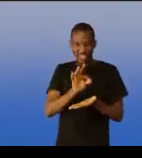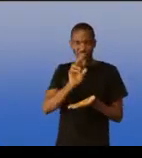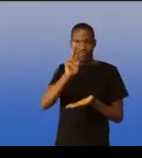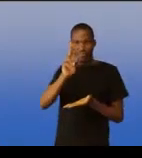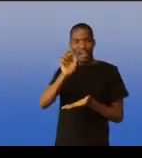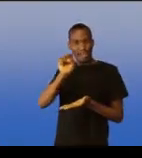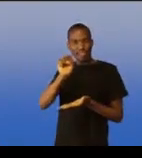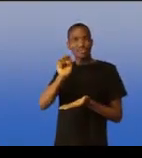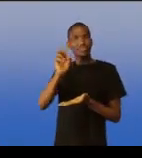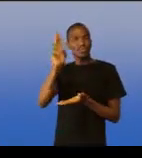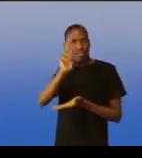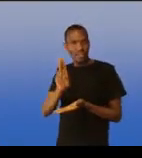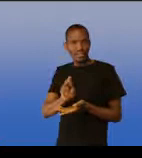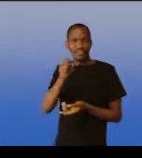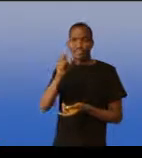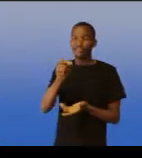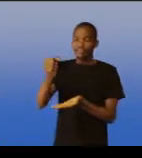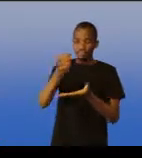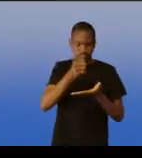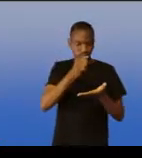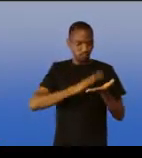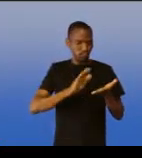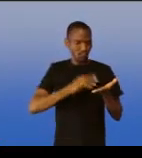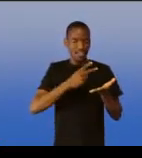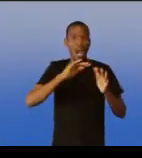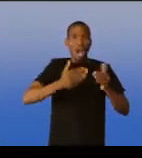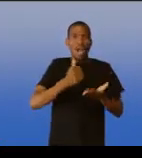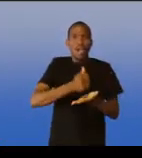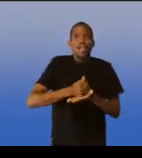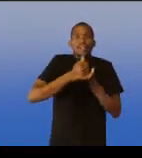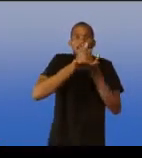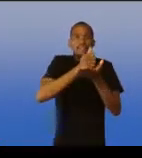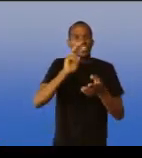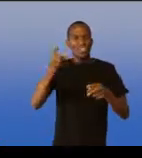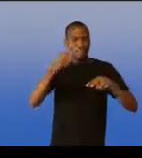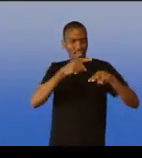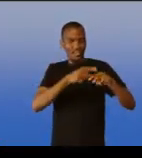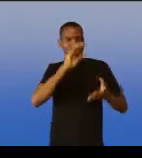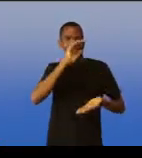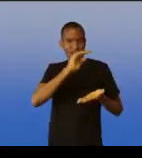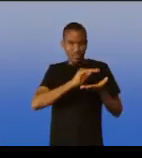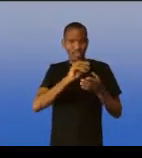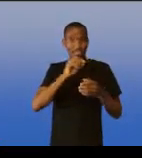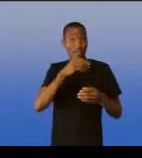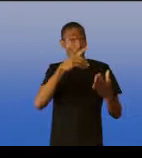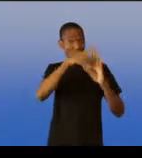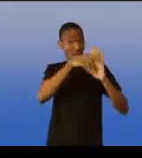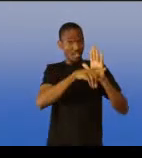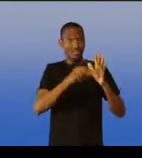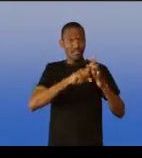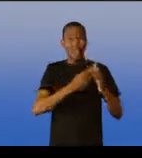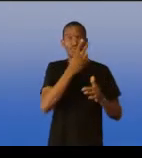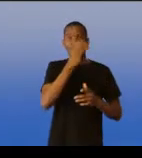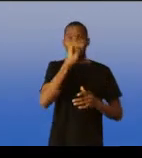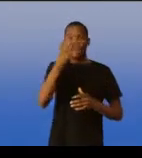President's emergency plan for AIDS relief to combat HIV/AIDS since the program started in 2004 here at Botswana, and $20